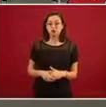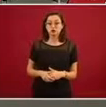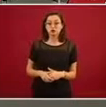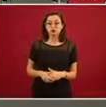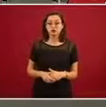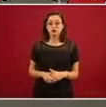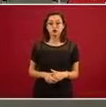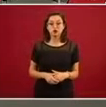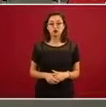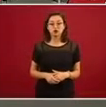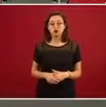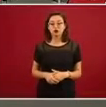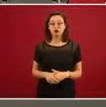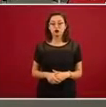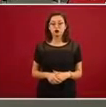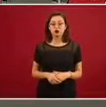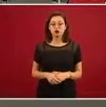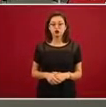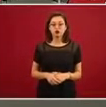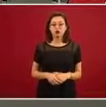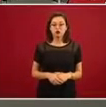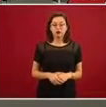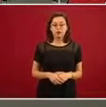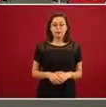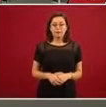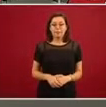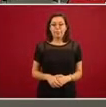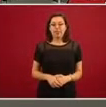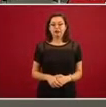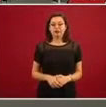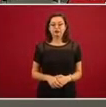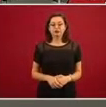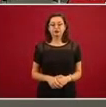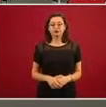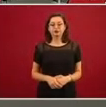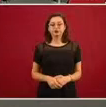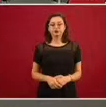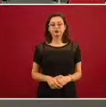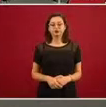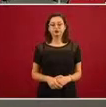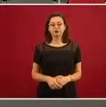Yes. Yes. Can you hear me? Yes.